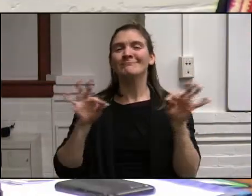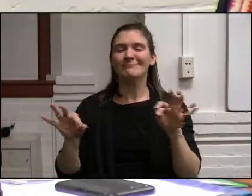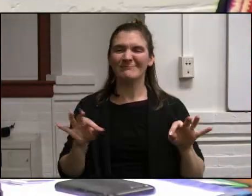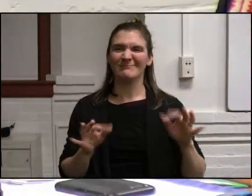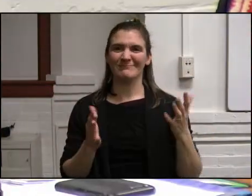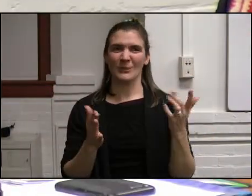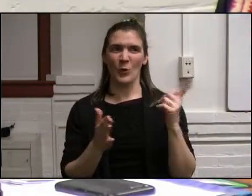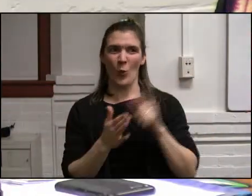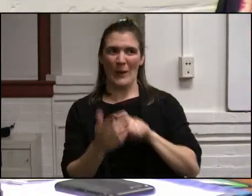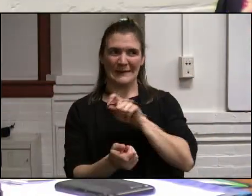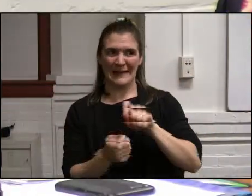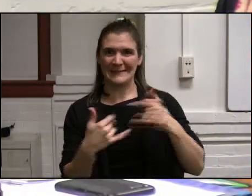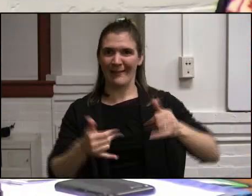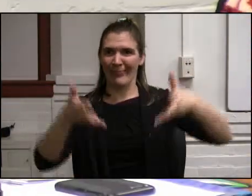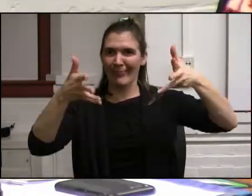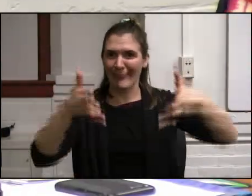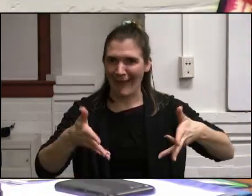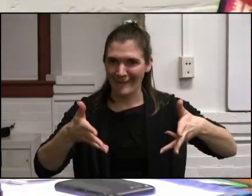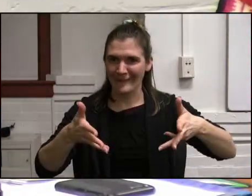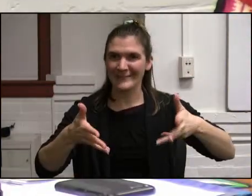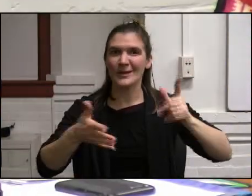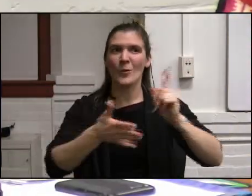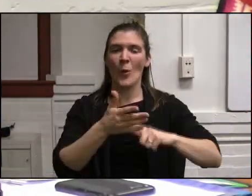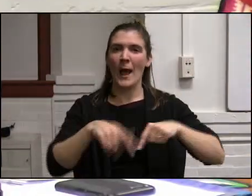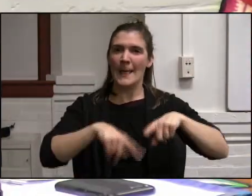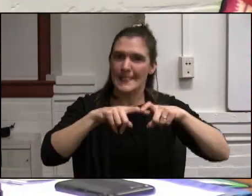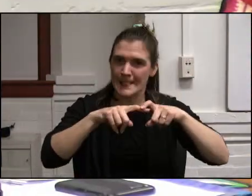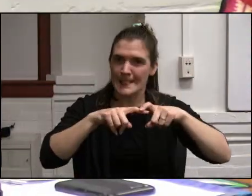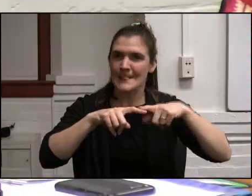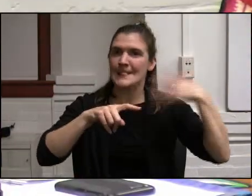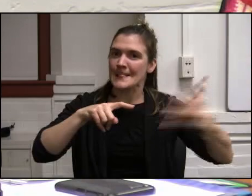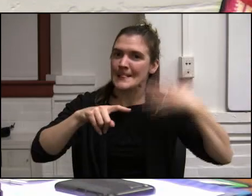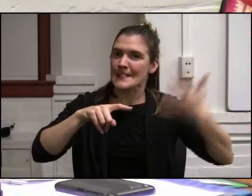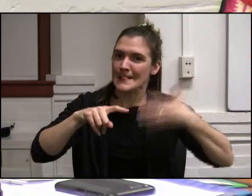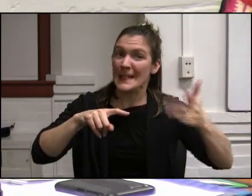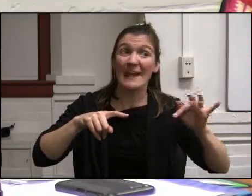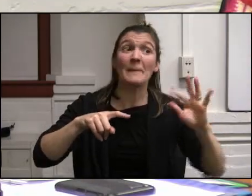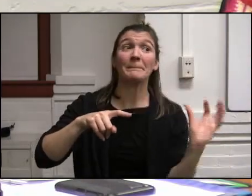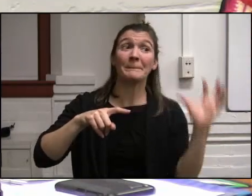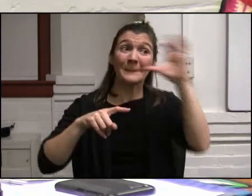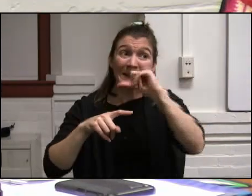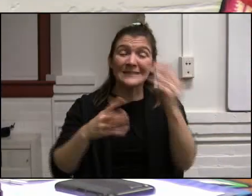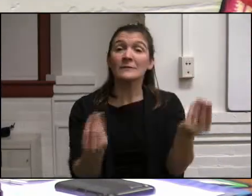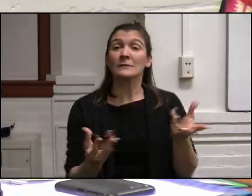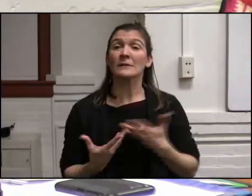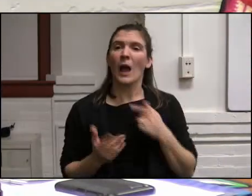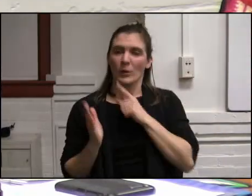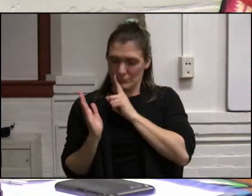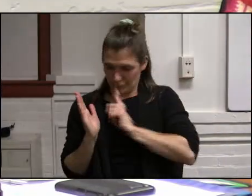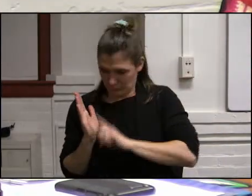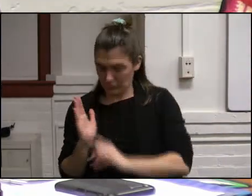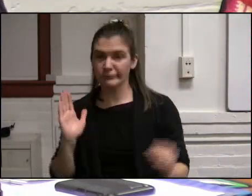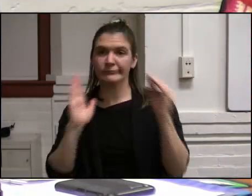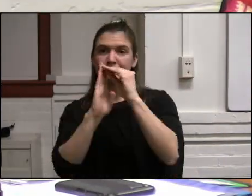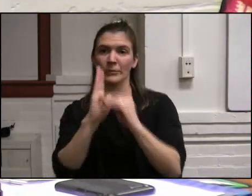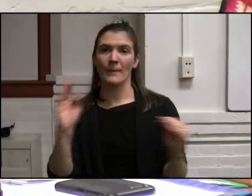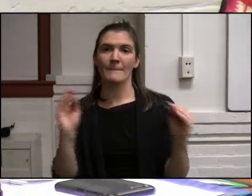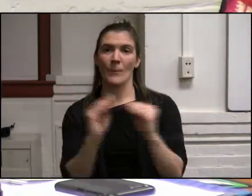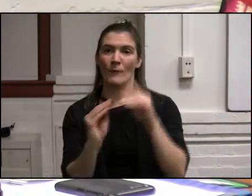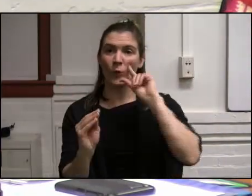know what is pending, and then you can decide at that point. Tell me if there's anything else that ought to have been on this